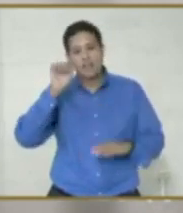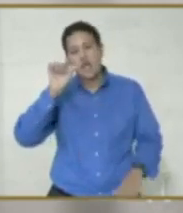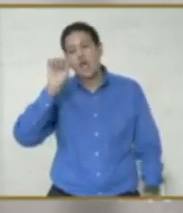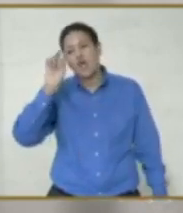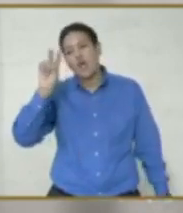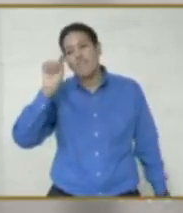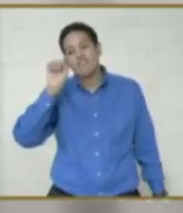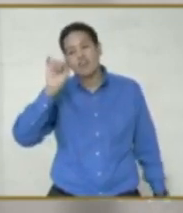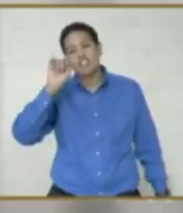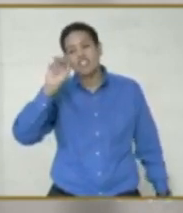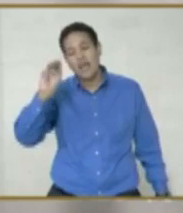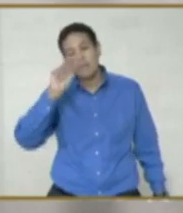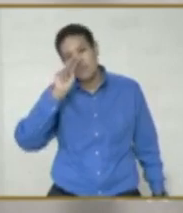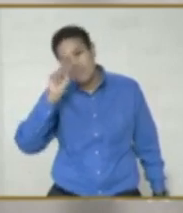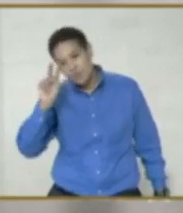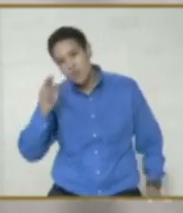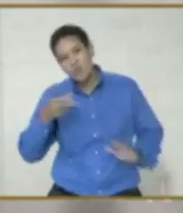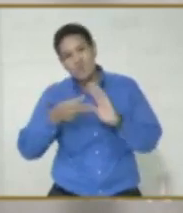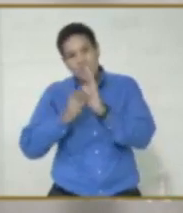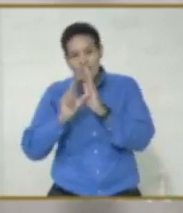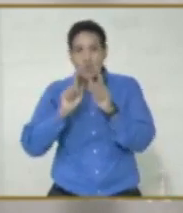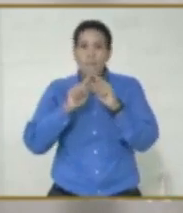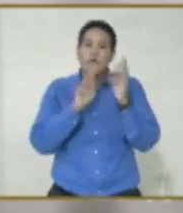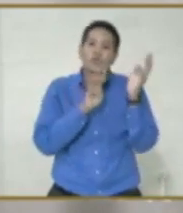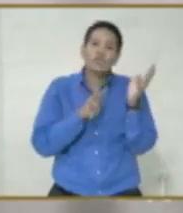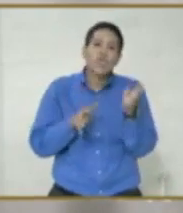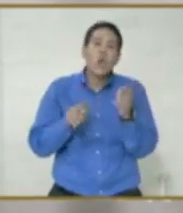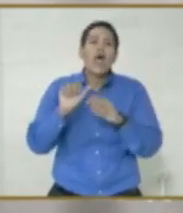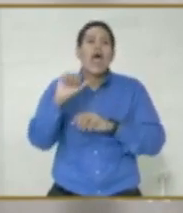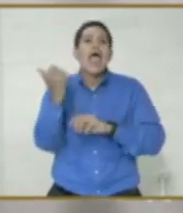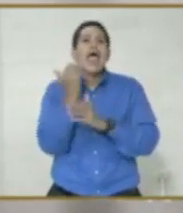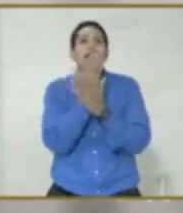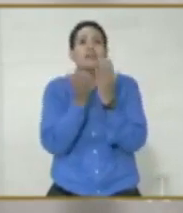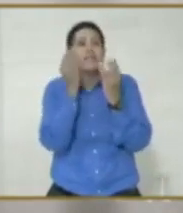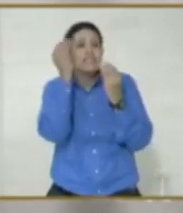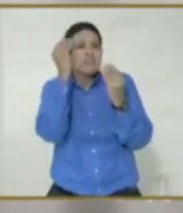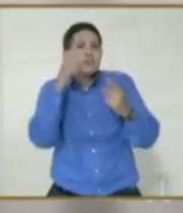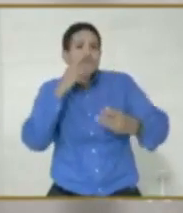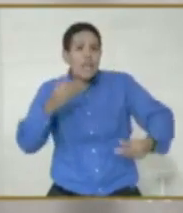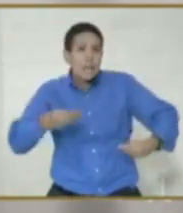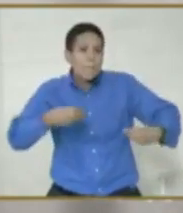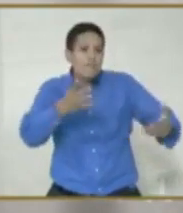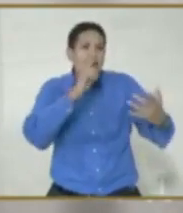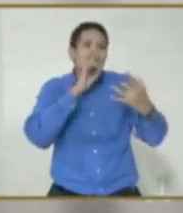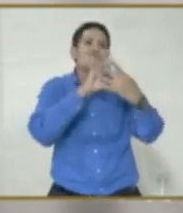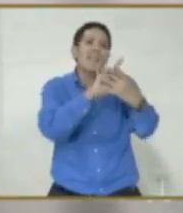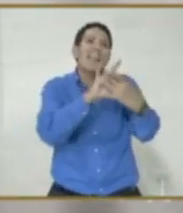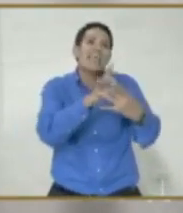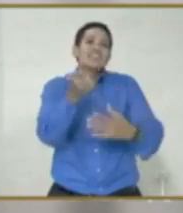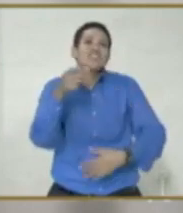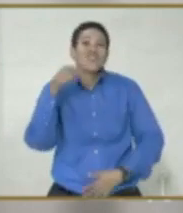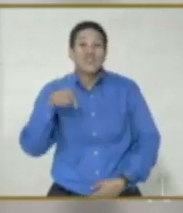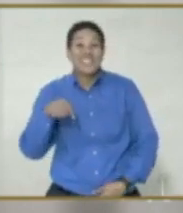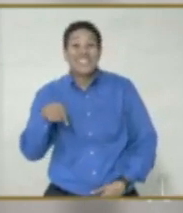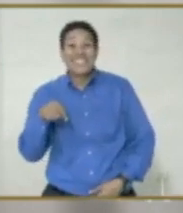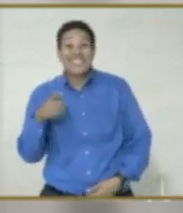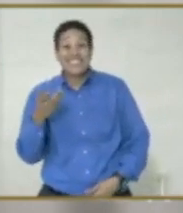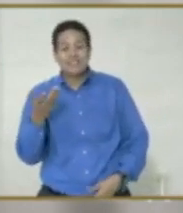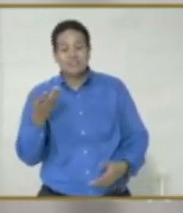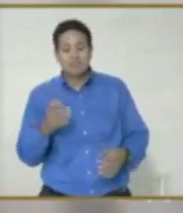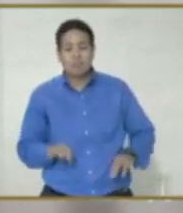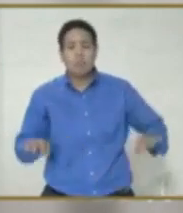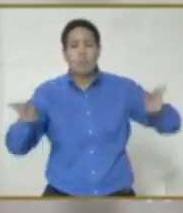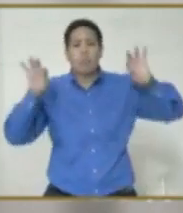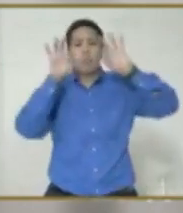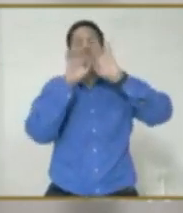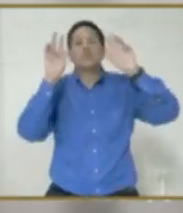www.localgovjamaica.gov.jm to view, review, and download any of the content that has been provided in relation to this very